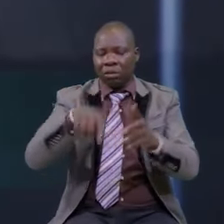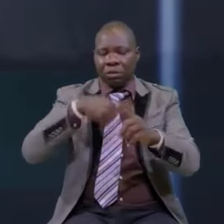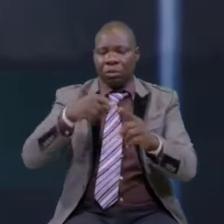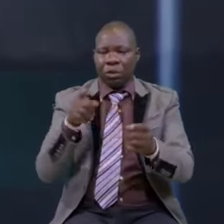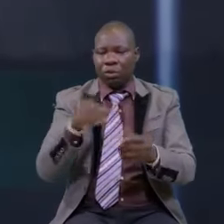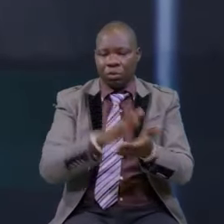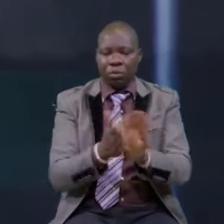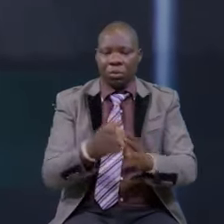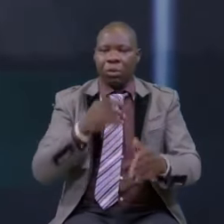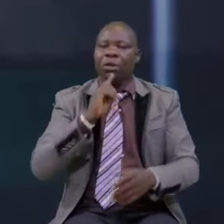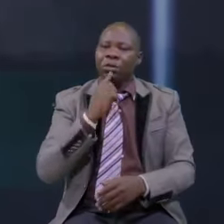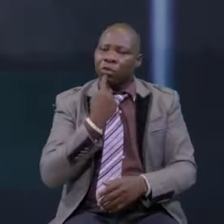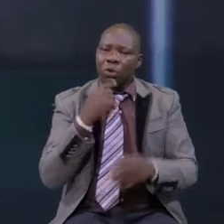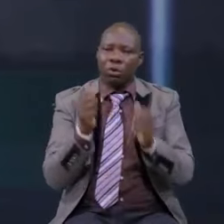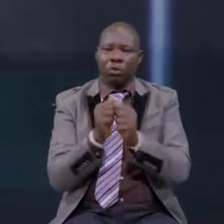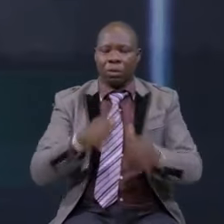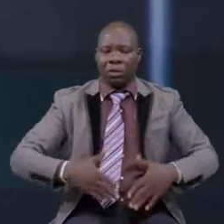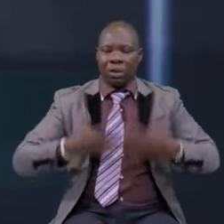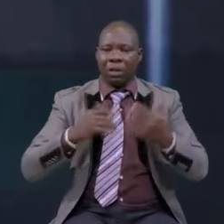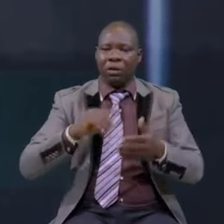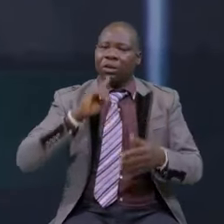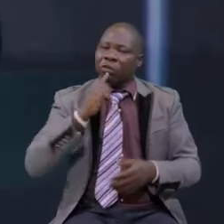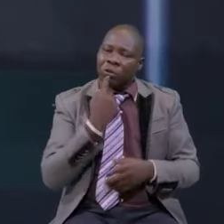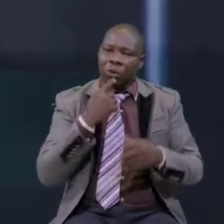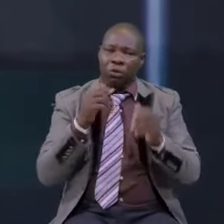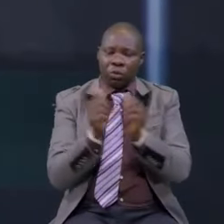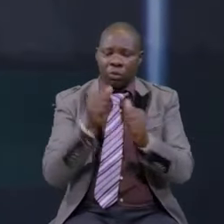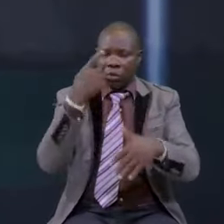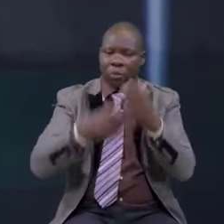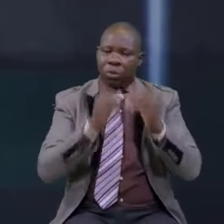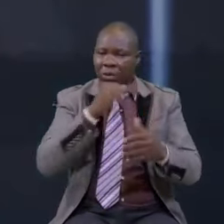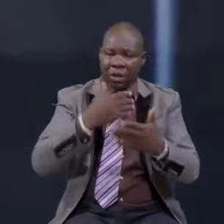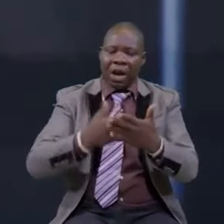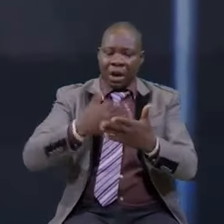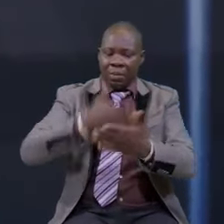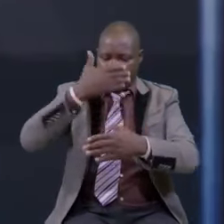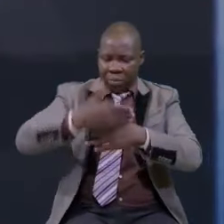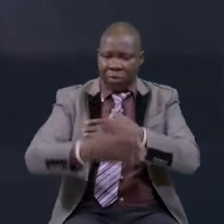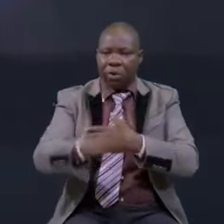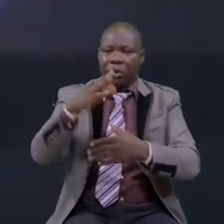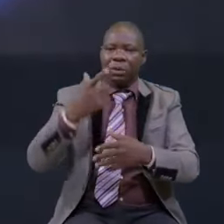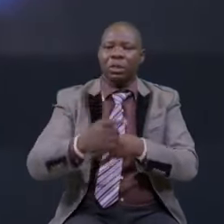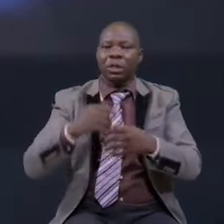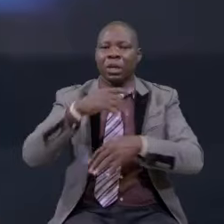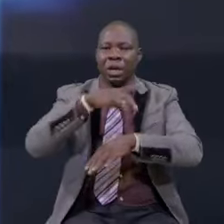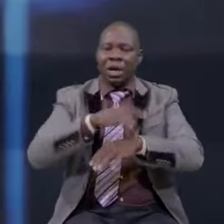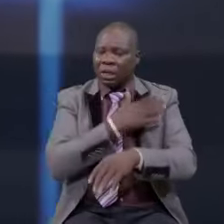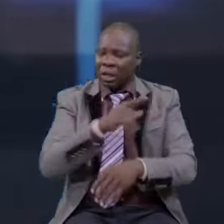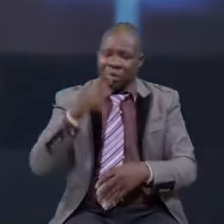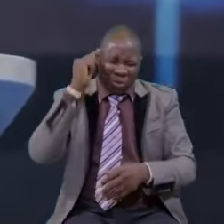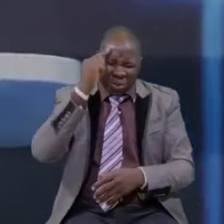serious with life, you become serious with what is beyond the earth, and you are thinking about